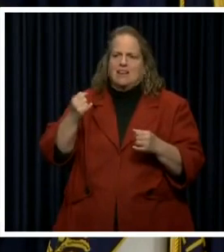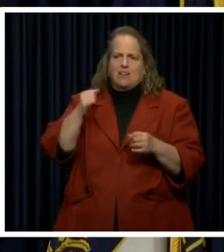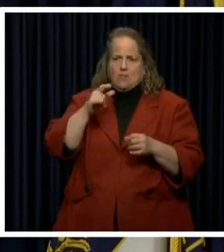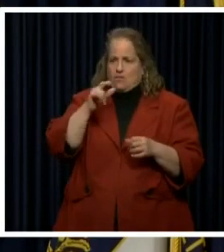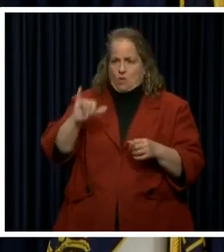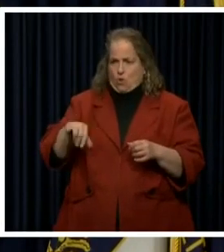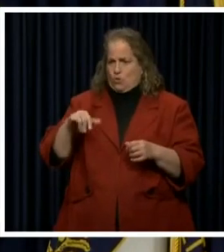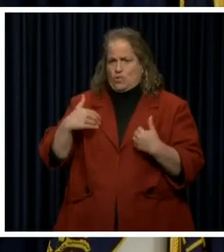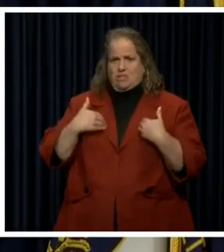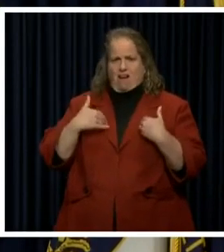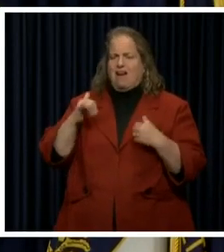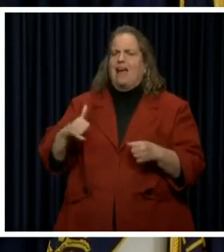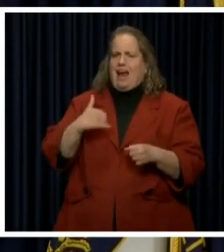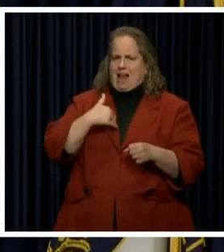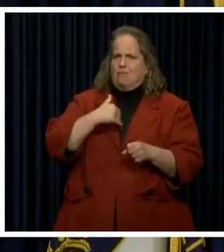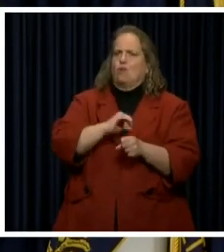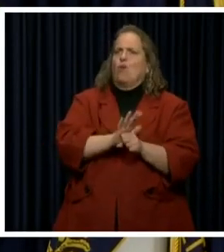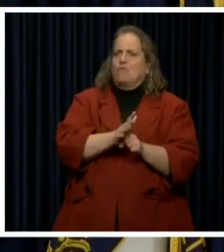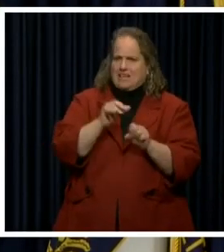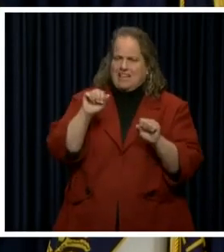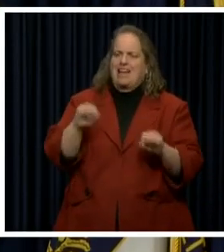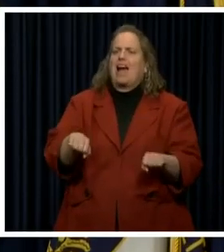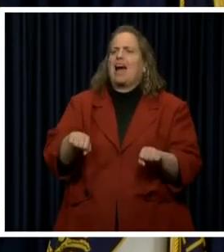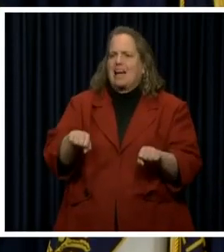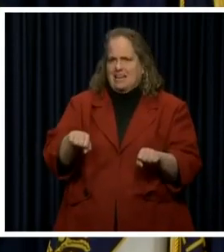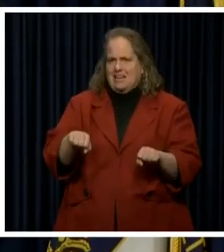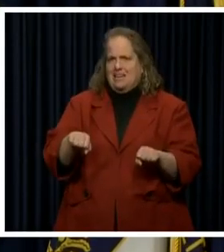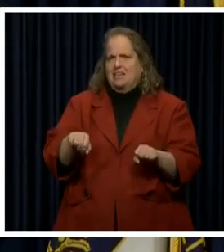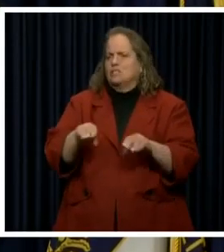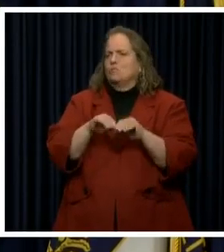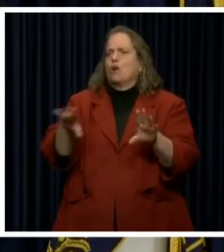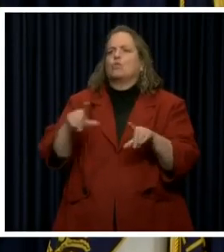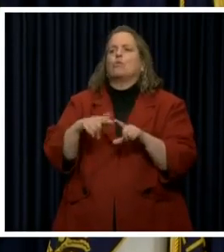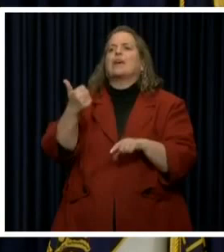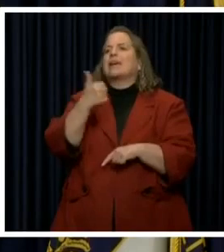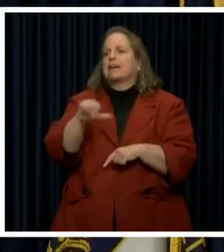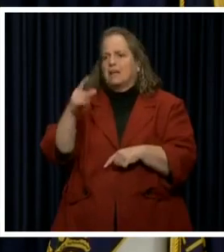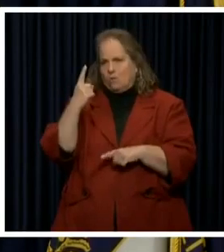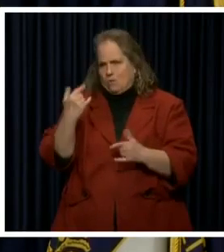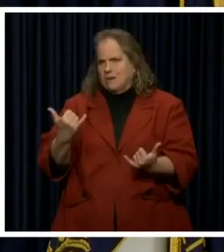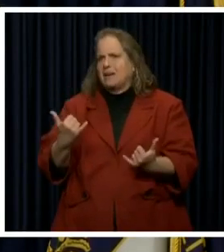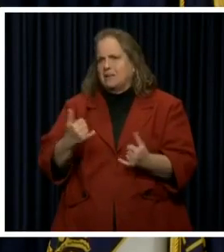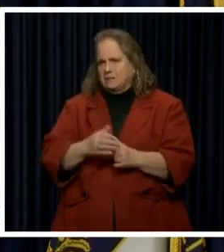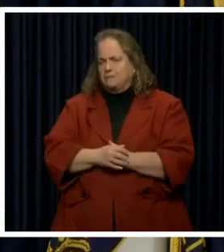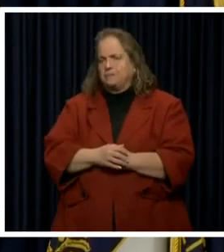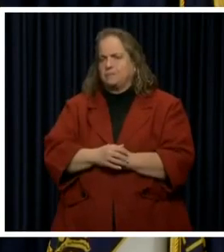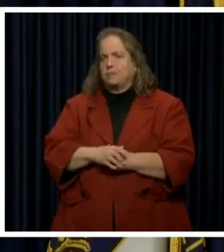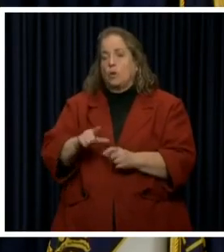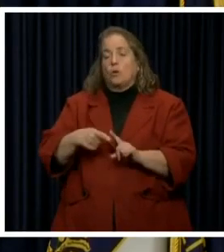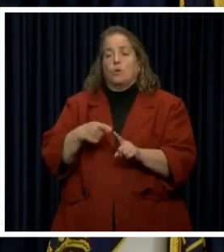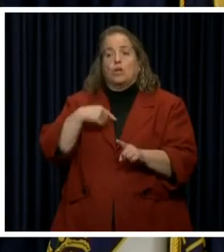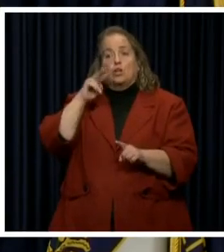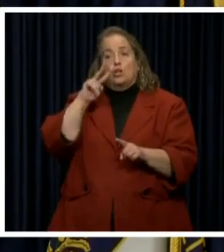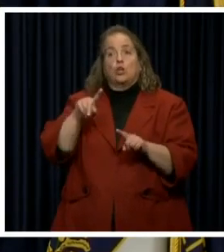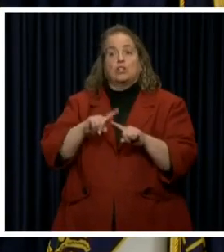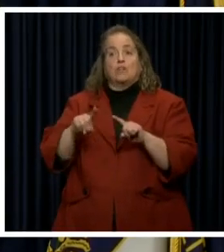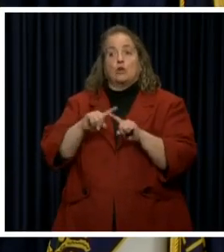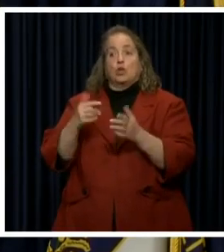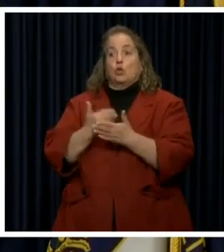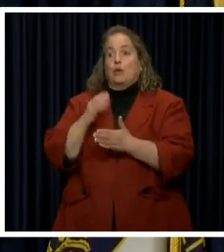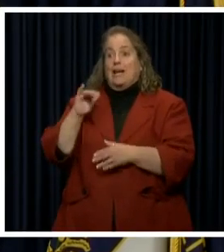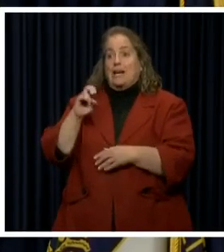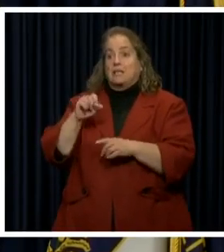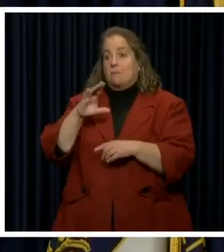that this can spread through anyone, anywhere. When we look at the new cases by county, it